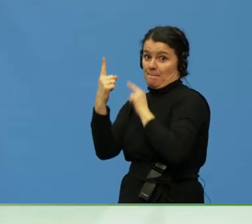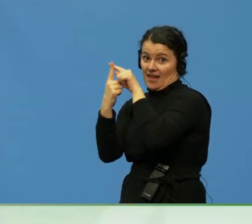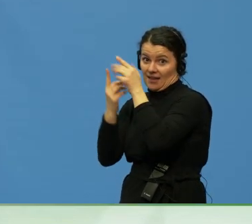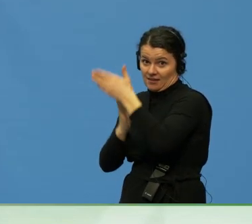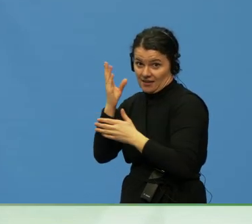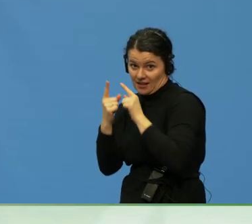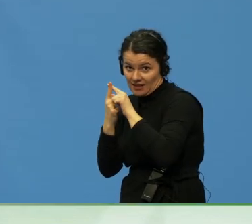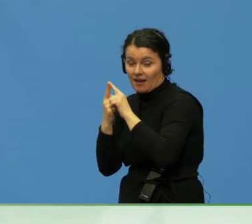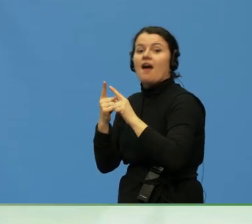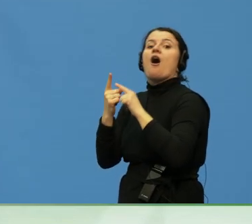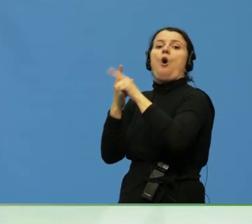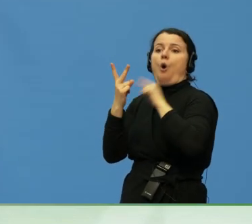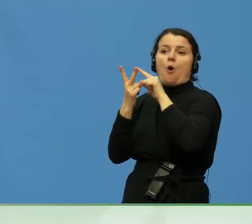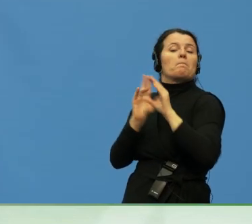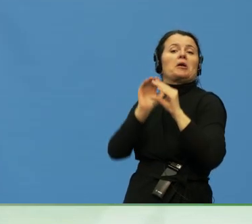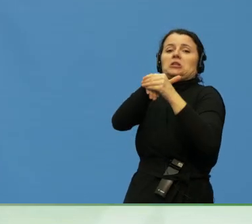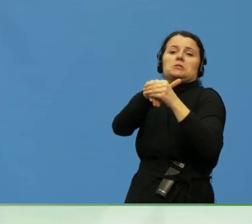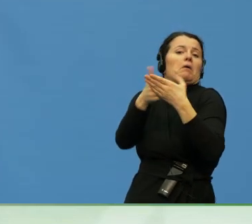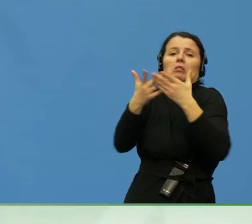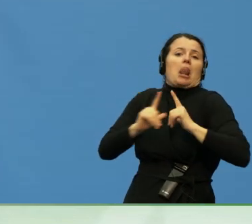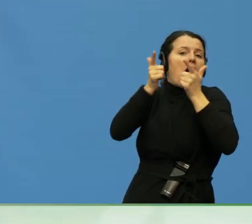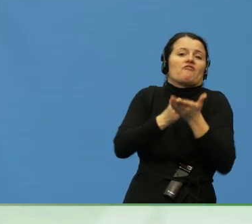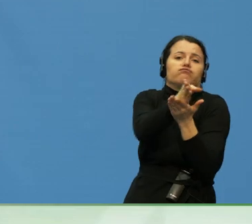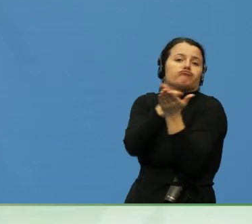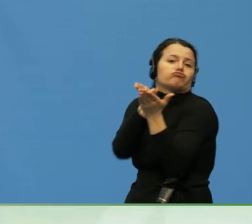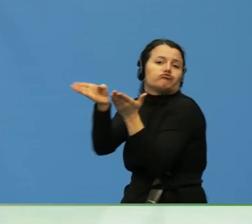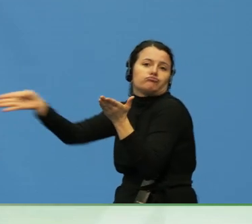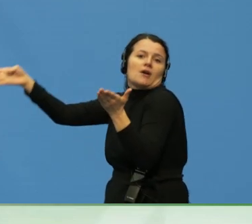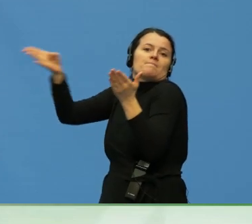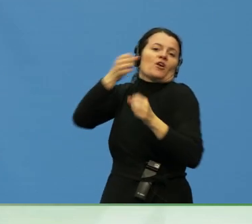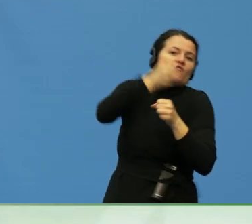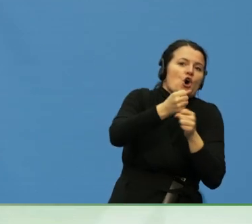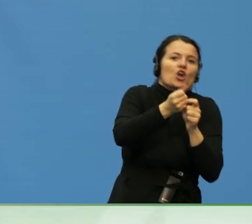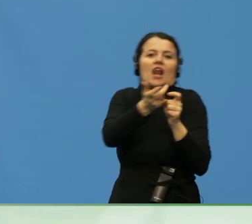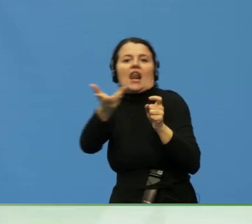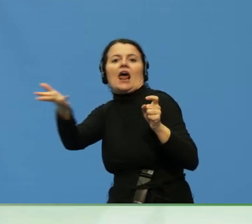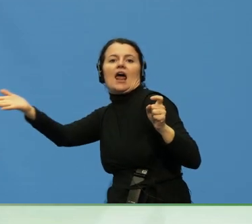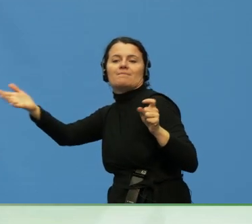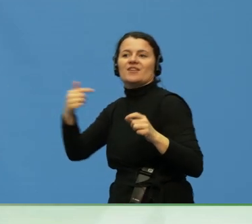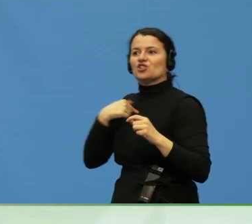participate in all aspects of life. So that's important point number 1, that it's a